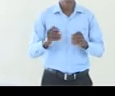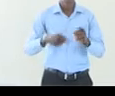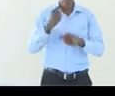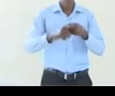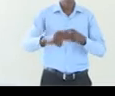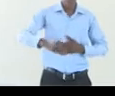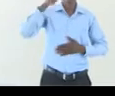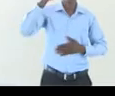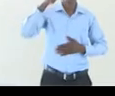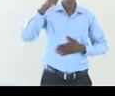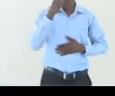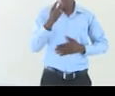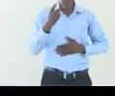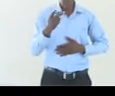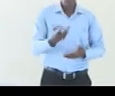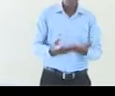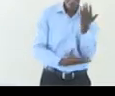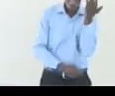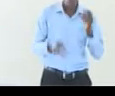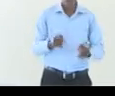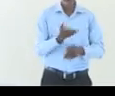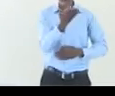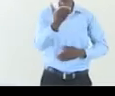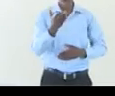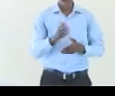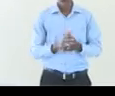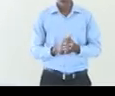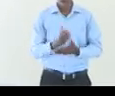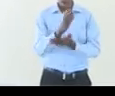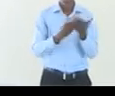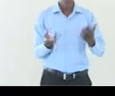So those who open their eyes in this country will discover that